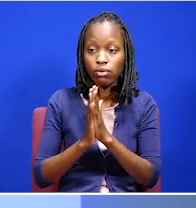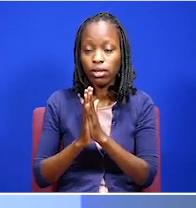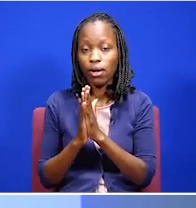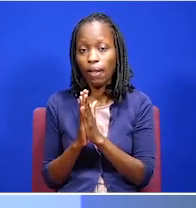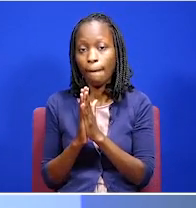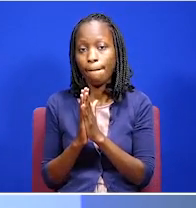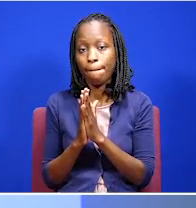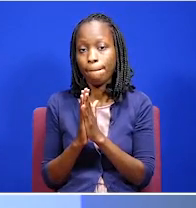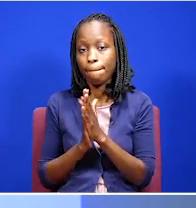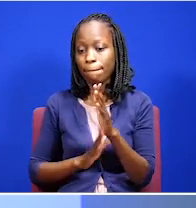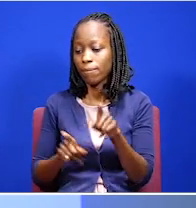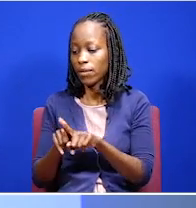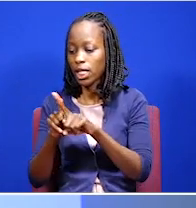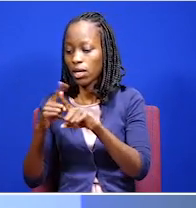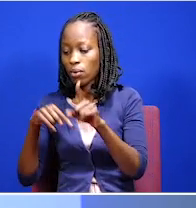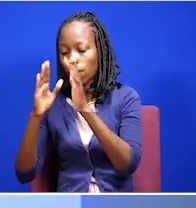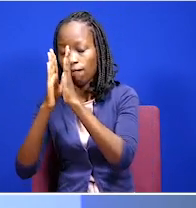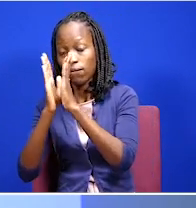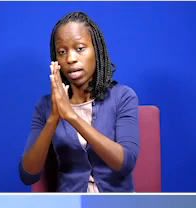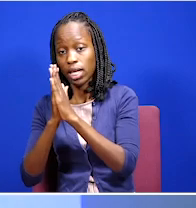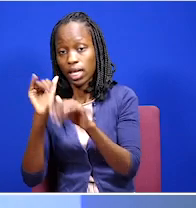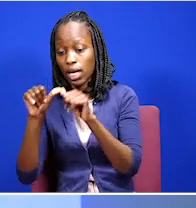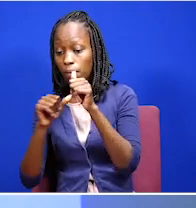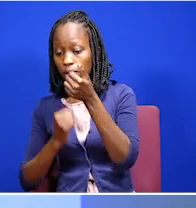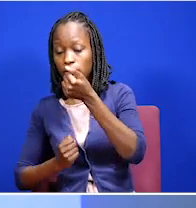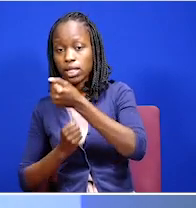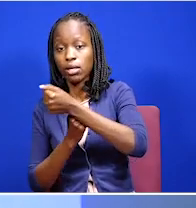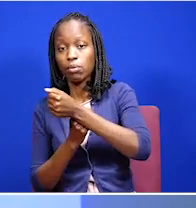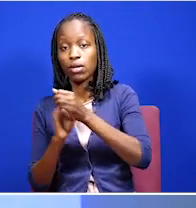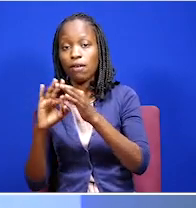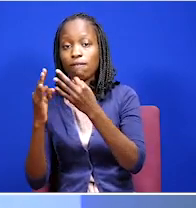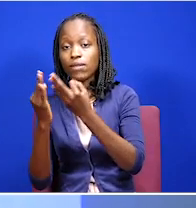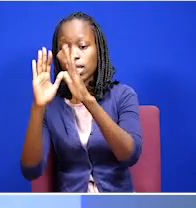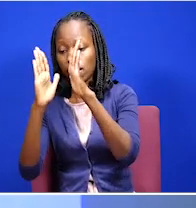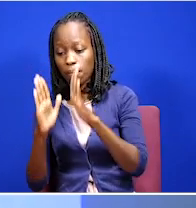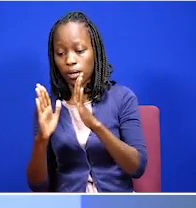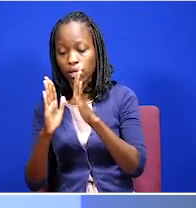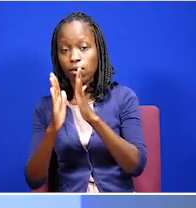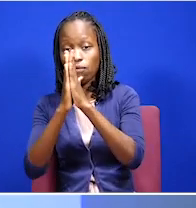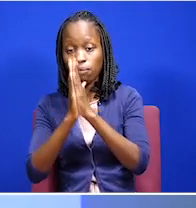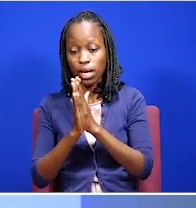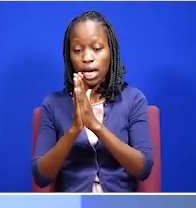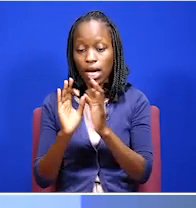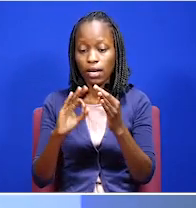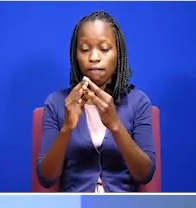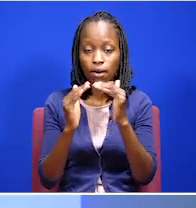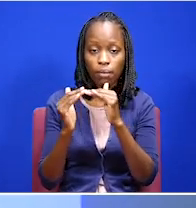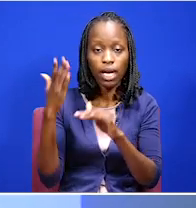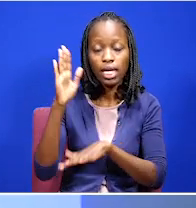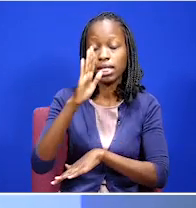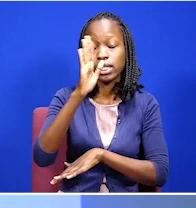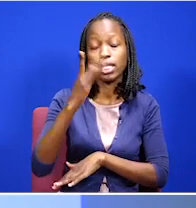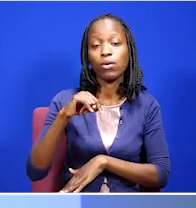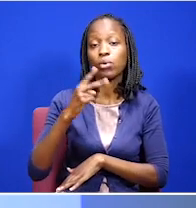in the first Sunday, we learned the importance of prayer. I know we've dealt with that. We also learned the support of